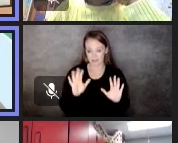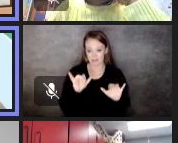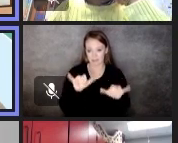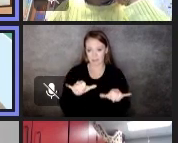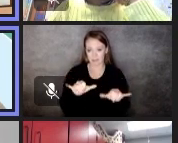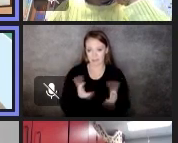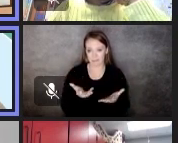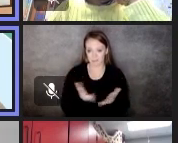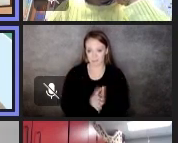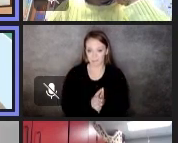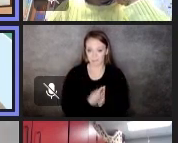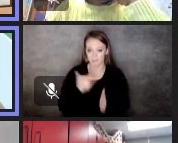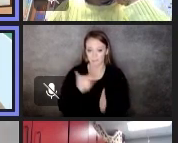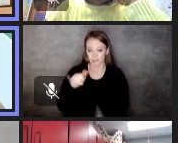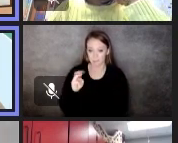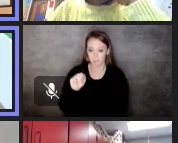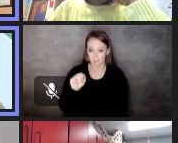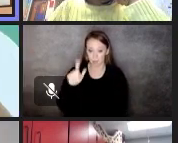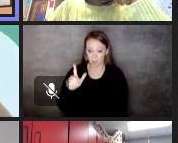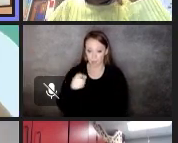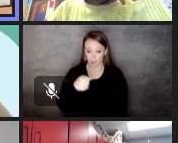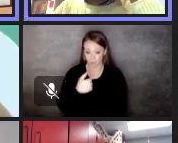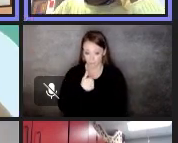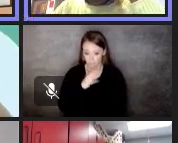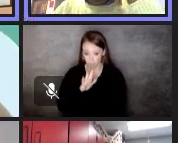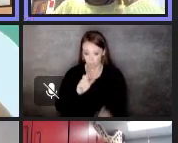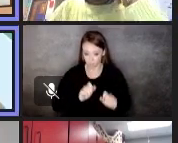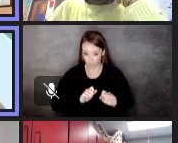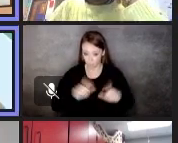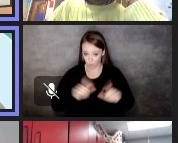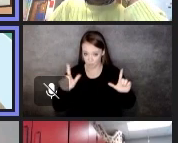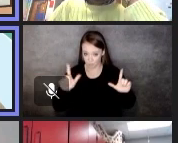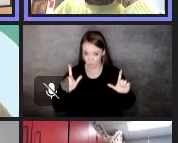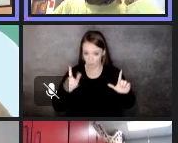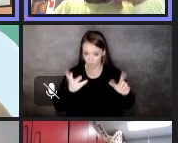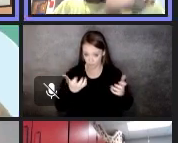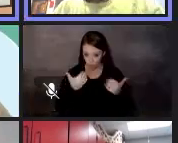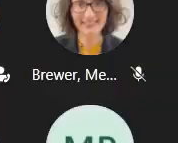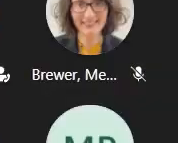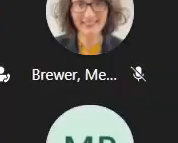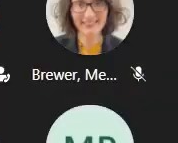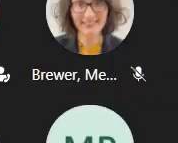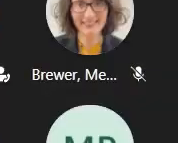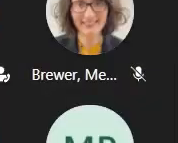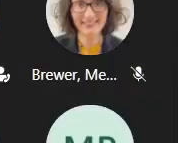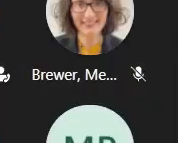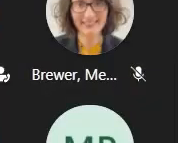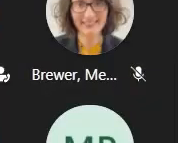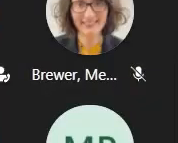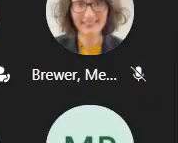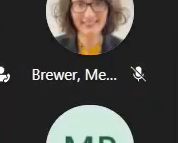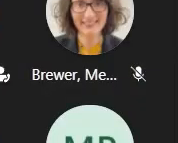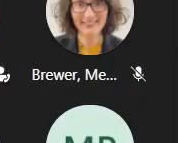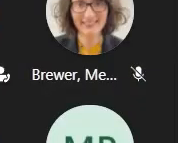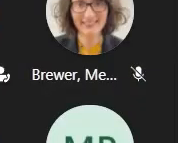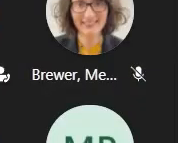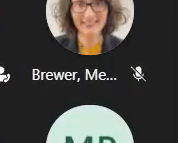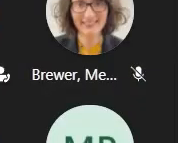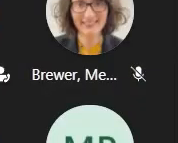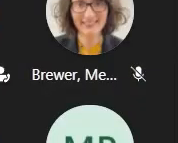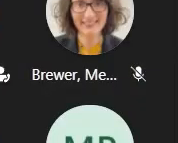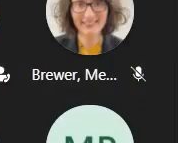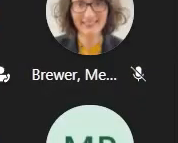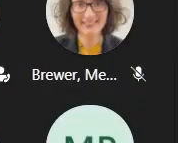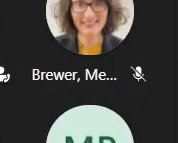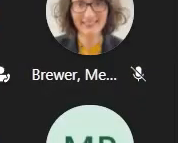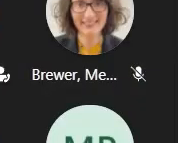your slide deck open? Yeah, I do. Would you want to share? Sure, I can. Let's see if that works better.